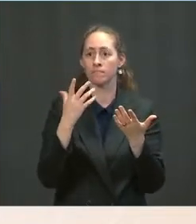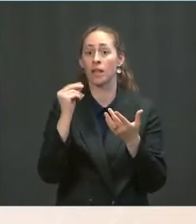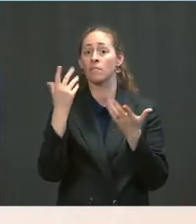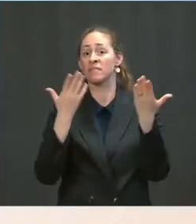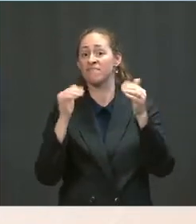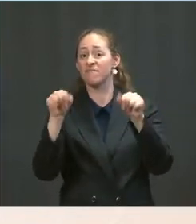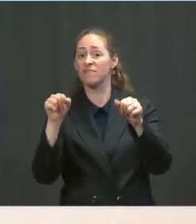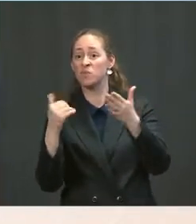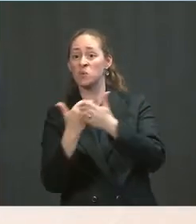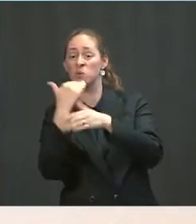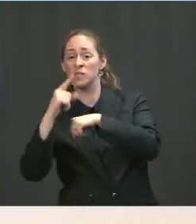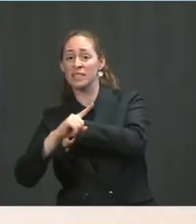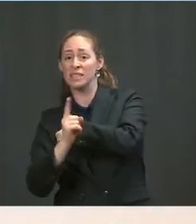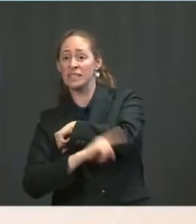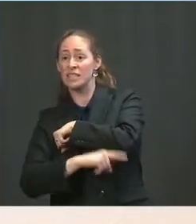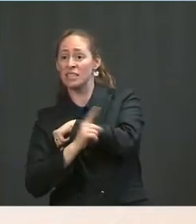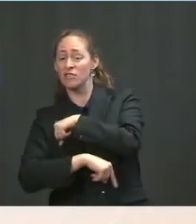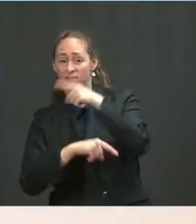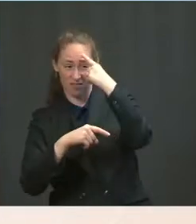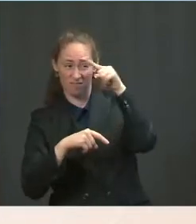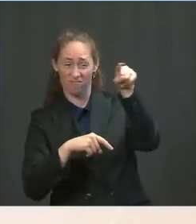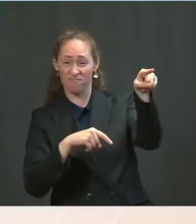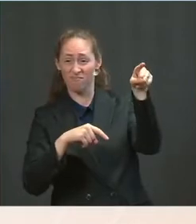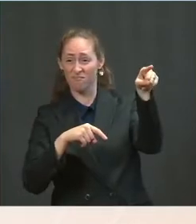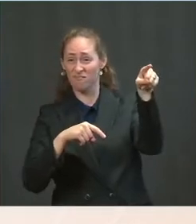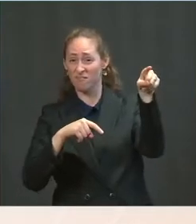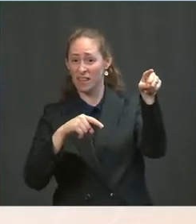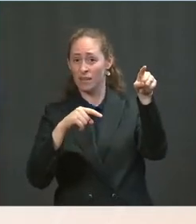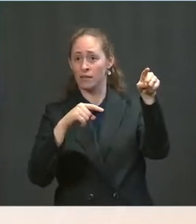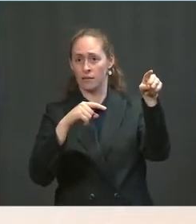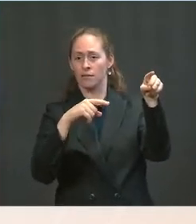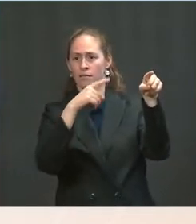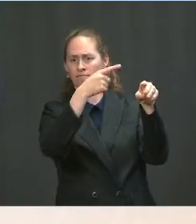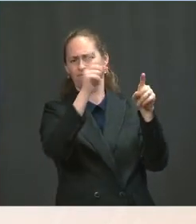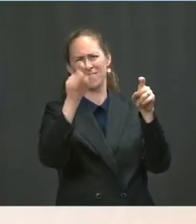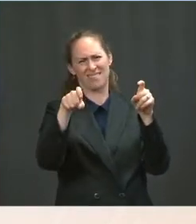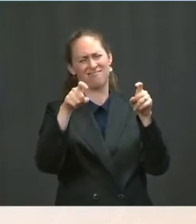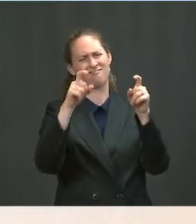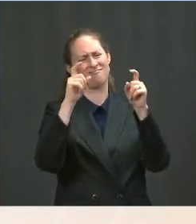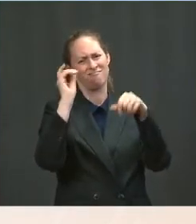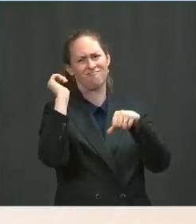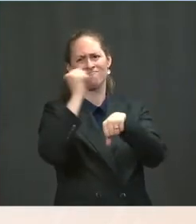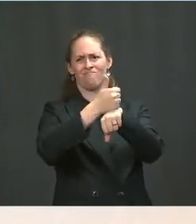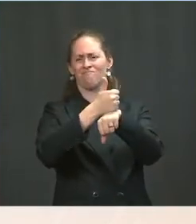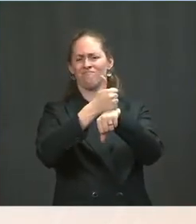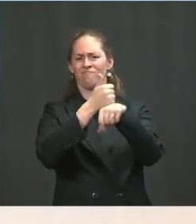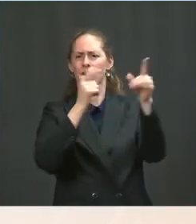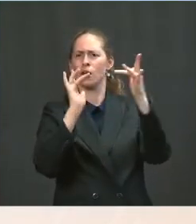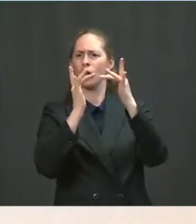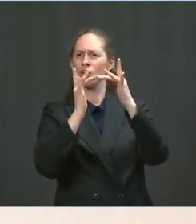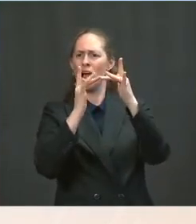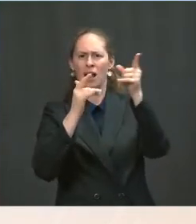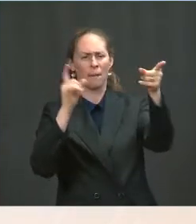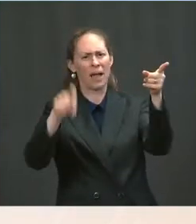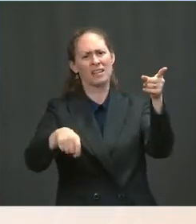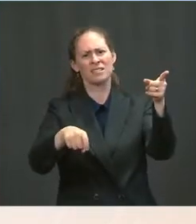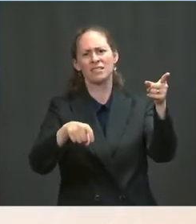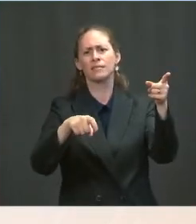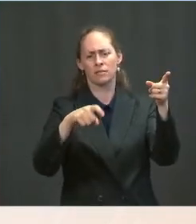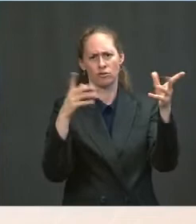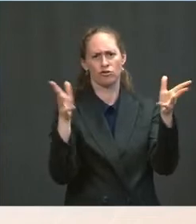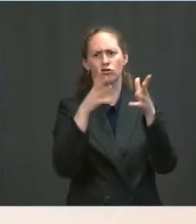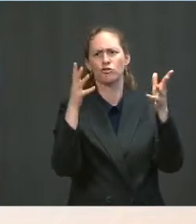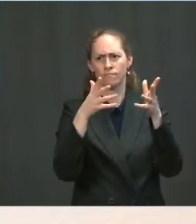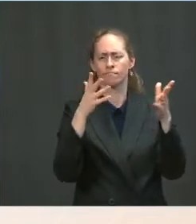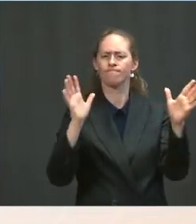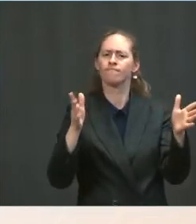Cuban leaders, and establishing internet access for the Cuban people. So we want to lift up the Cuban people, and that is going to be our focus. On